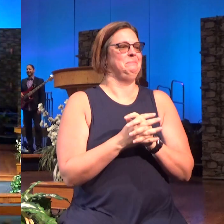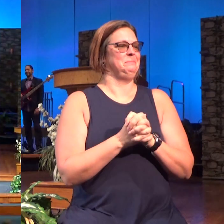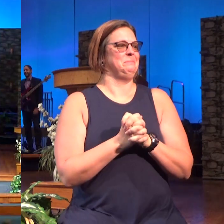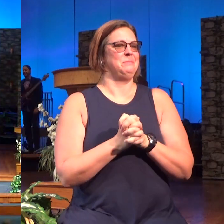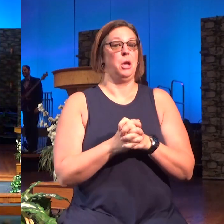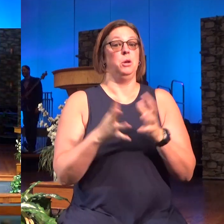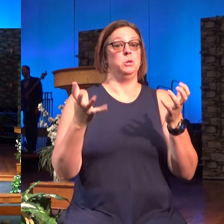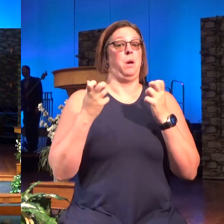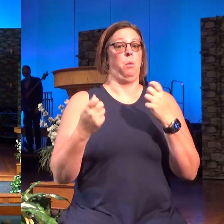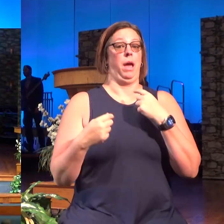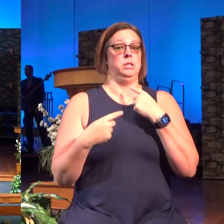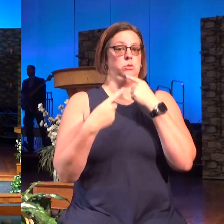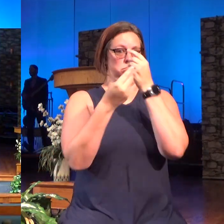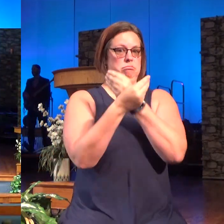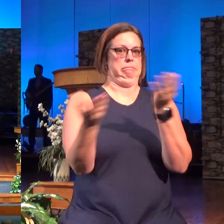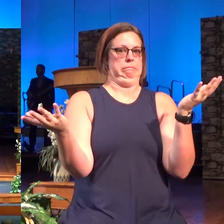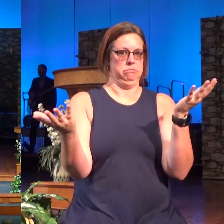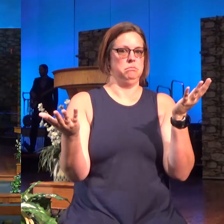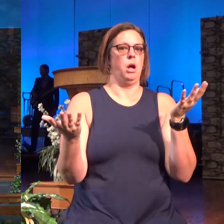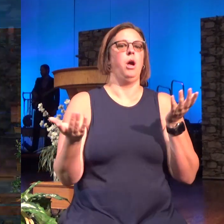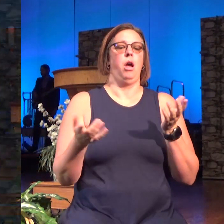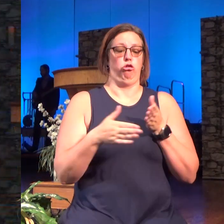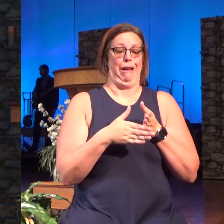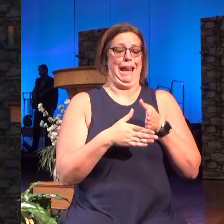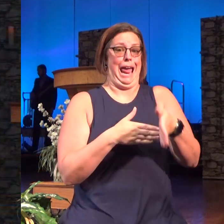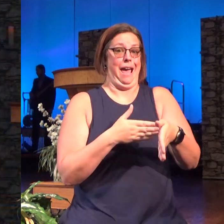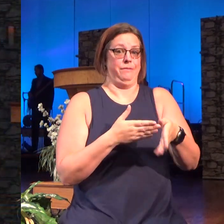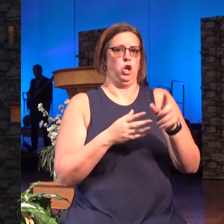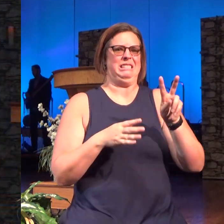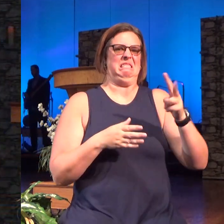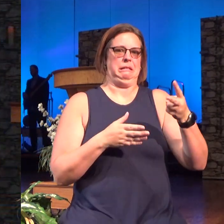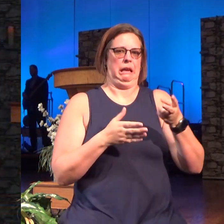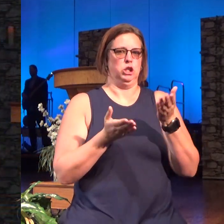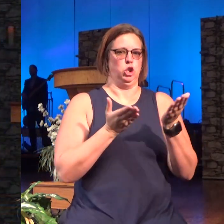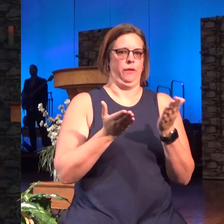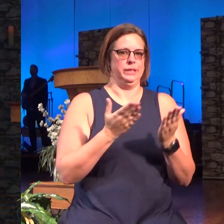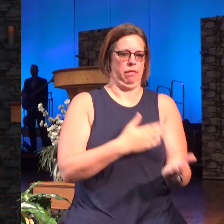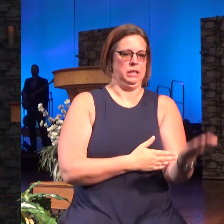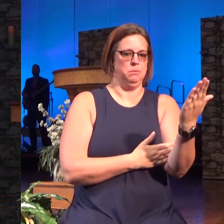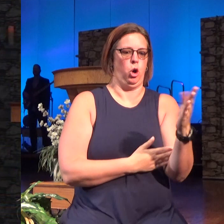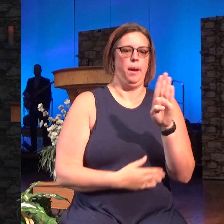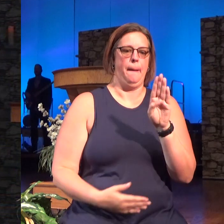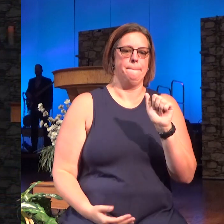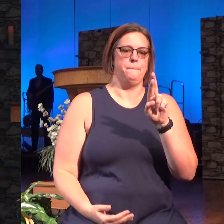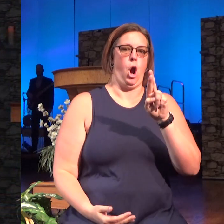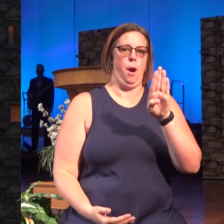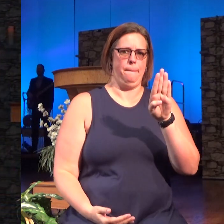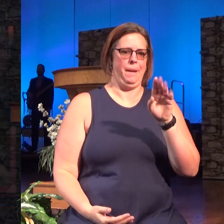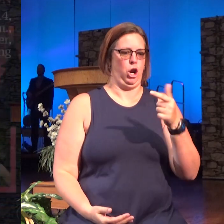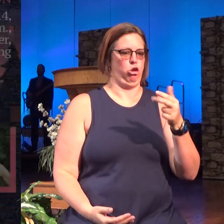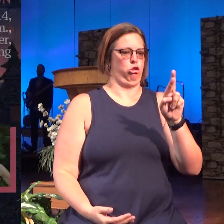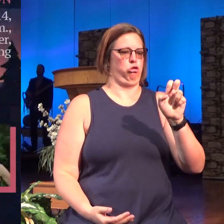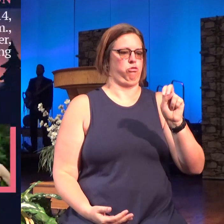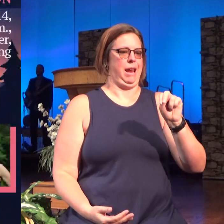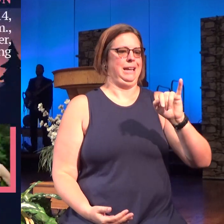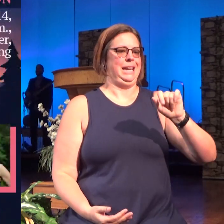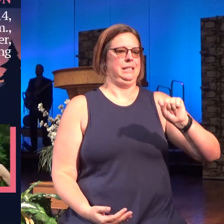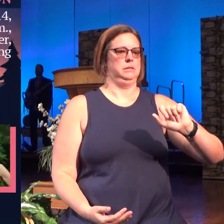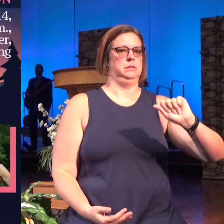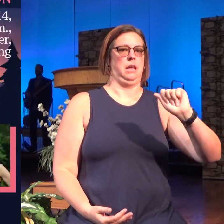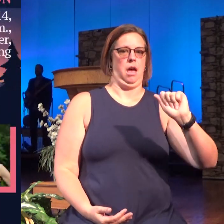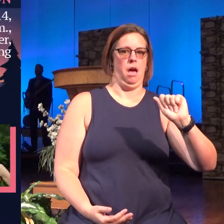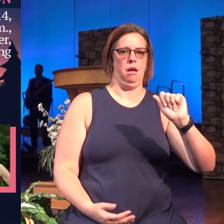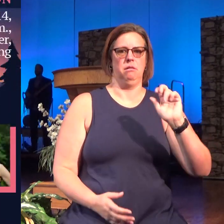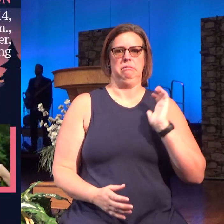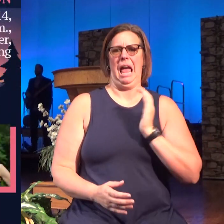I want to tell you some things that are coming up. Right after the second service today, Barb Granitza, our Tai Chi teacher, is going to be doing a